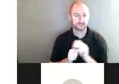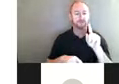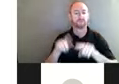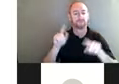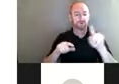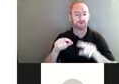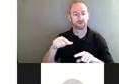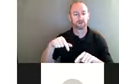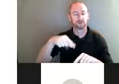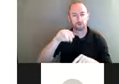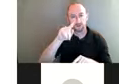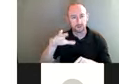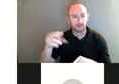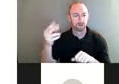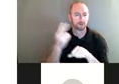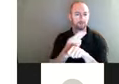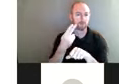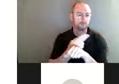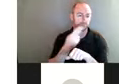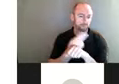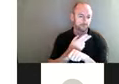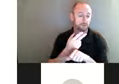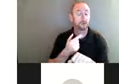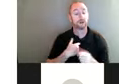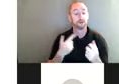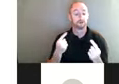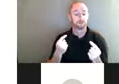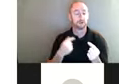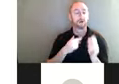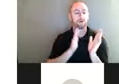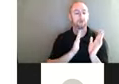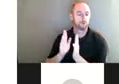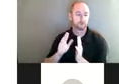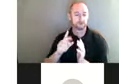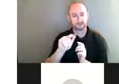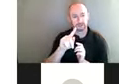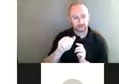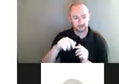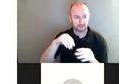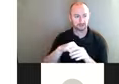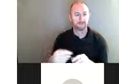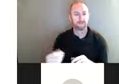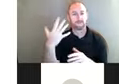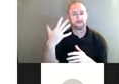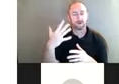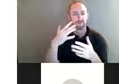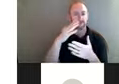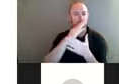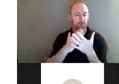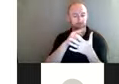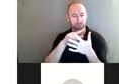and usability. I basically organized the data into these five different sections.